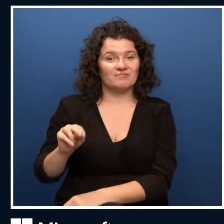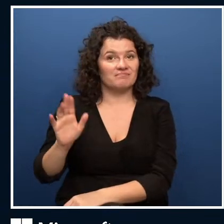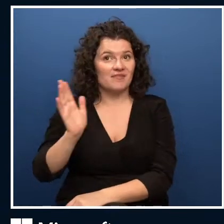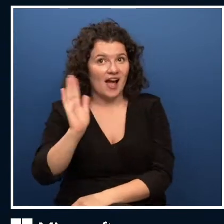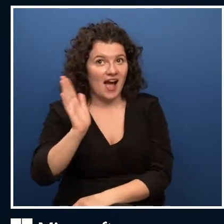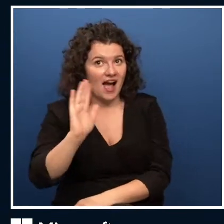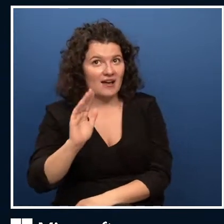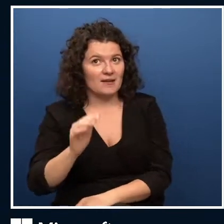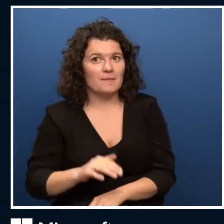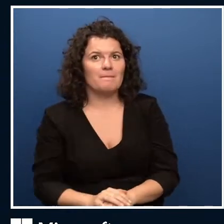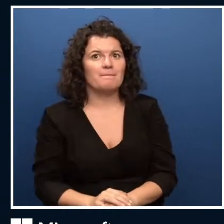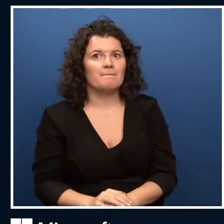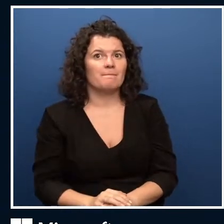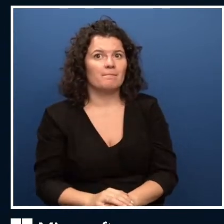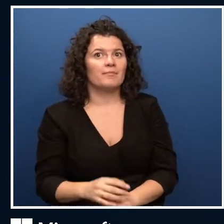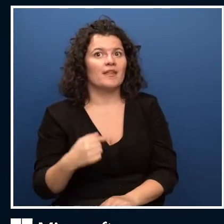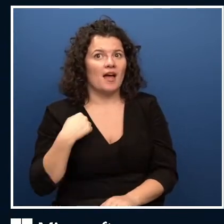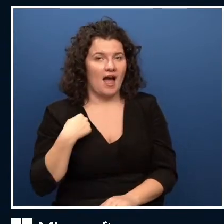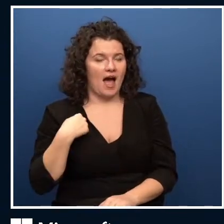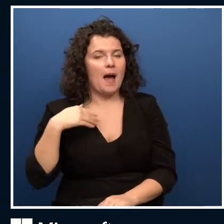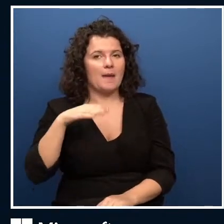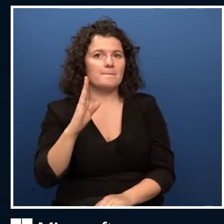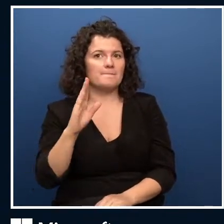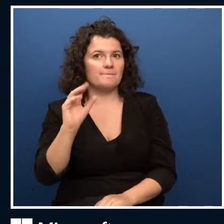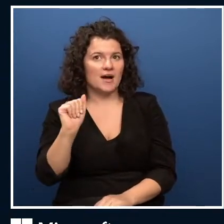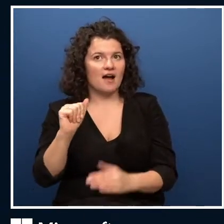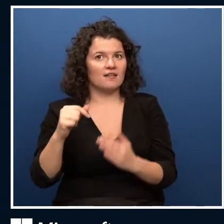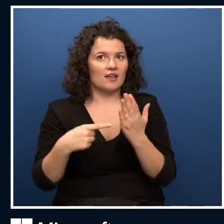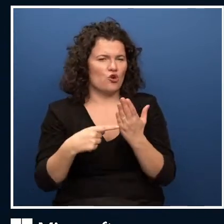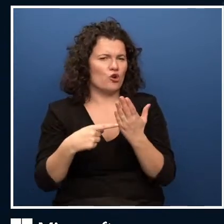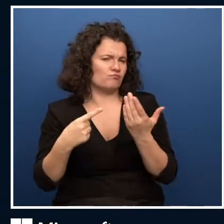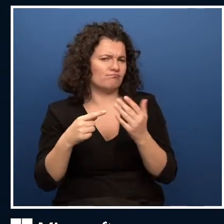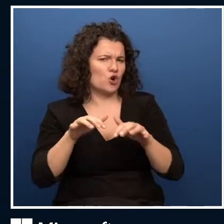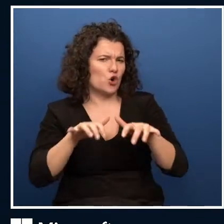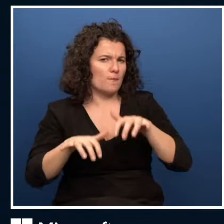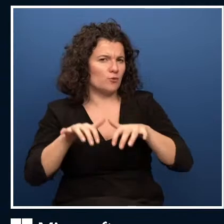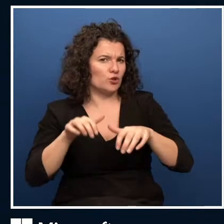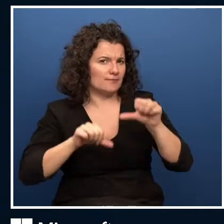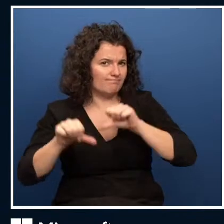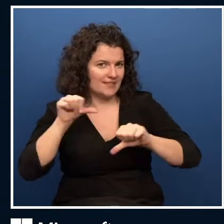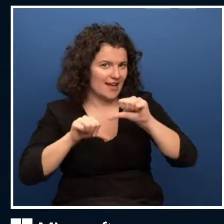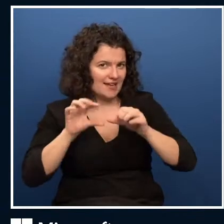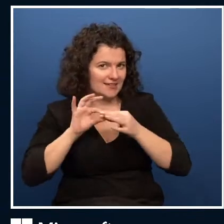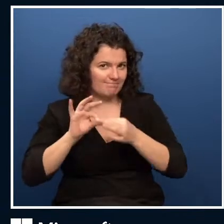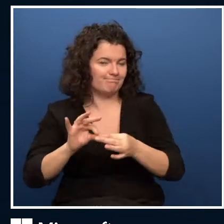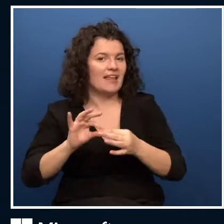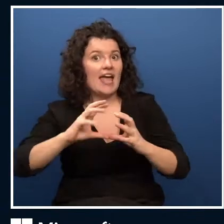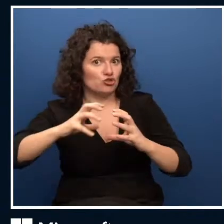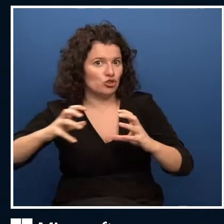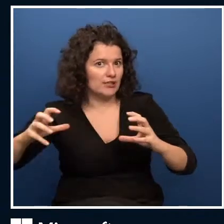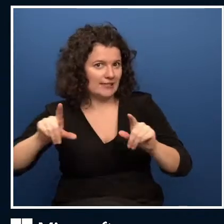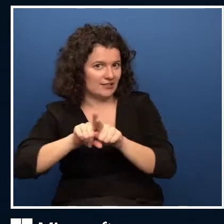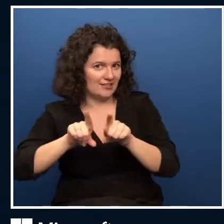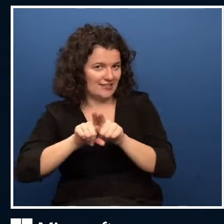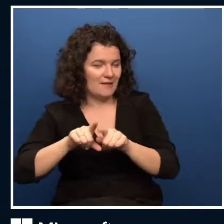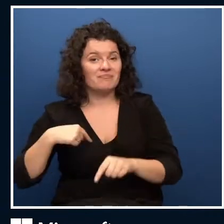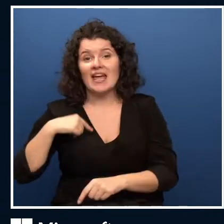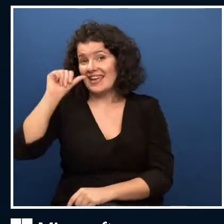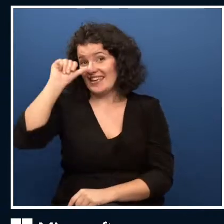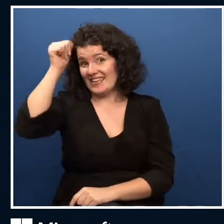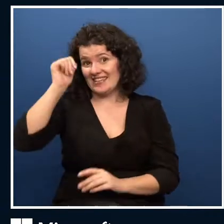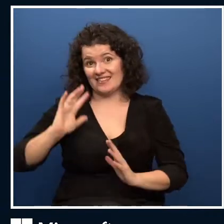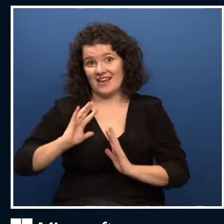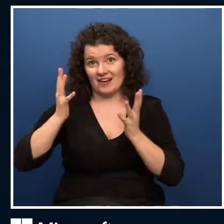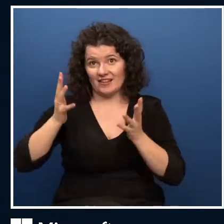student of Bachelor's of Technology in Computer Science Engineering from India. So like apart from this domain of computer science engineering,